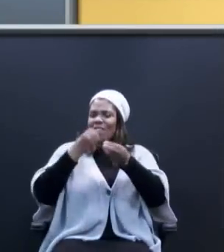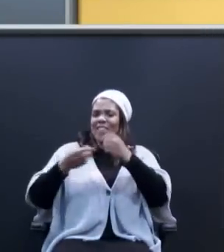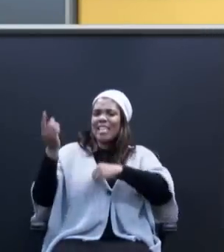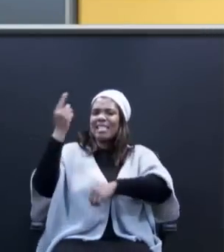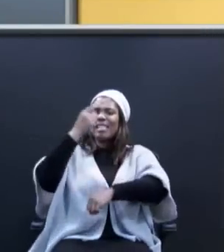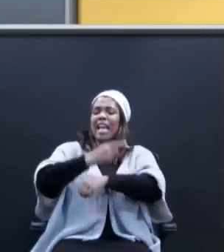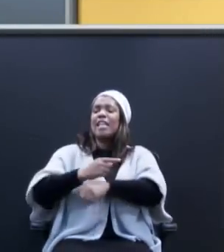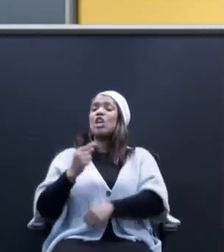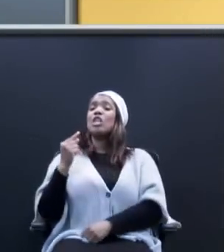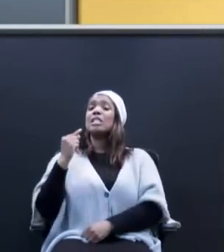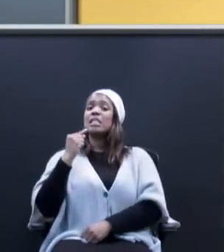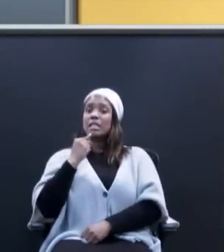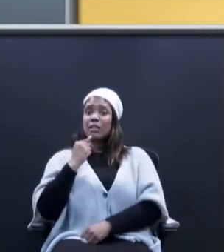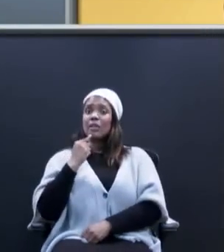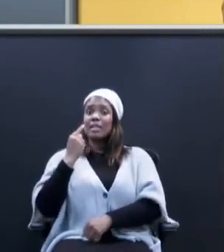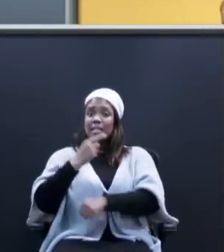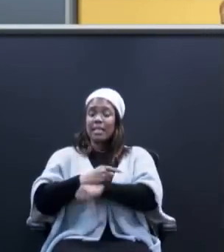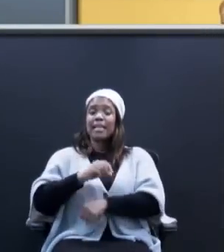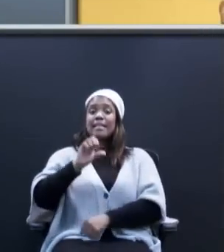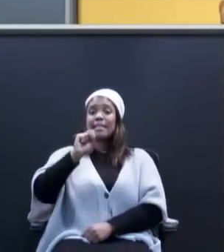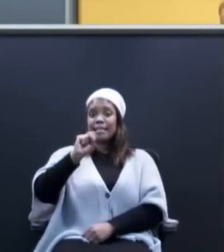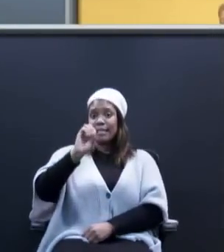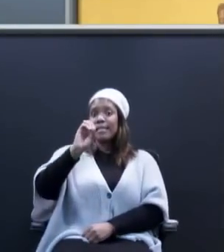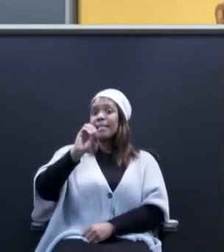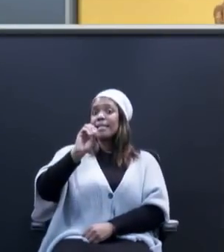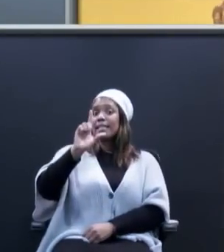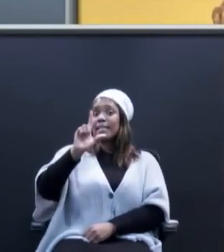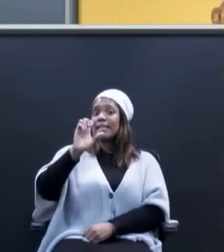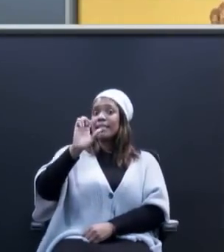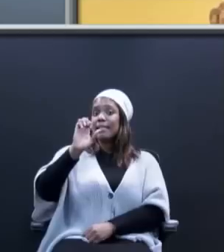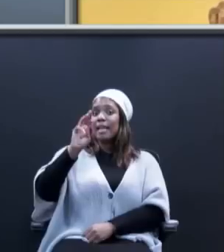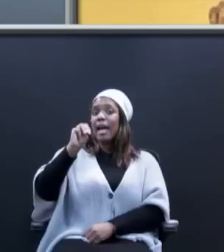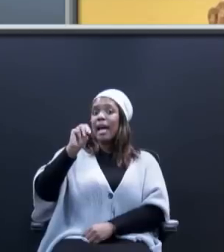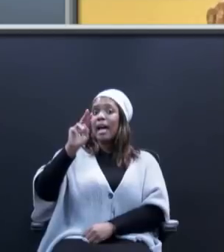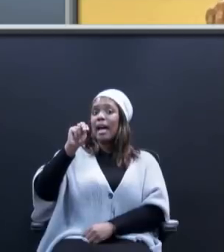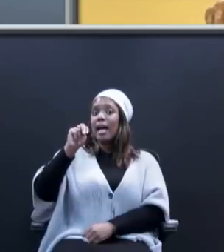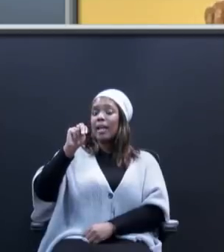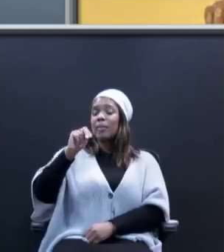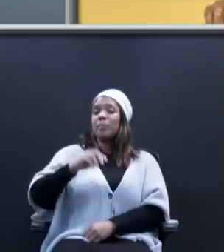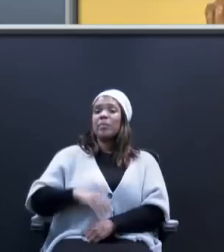this feast of seventh day, this is a solemn assembly.